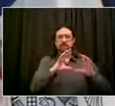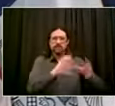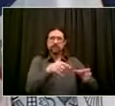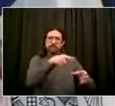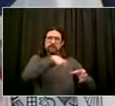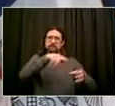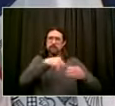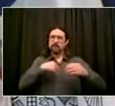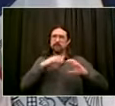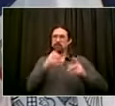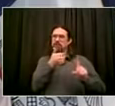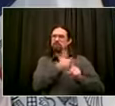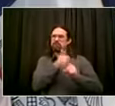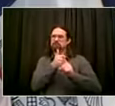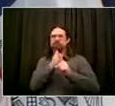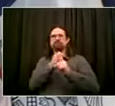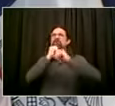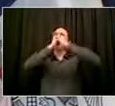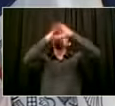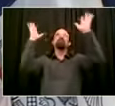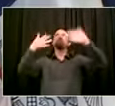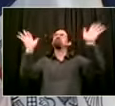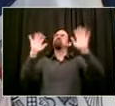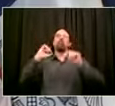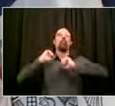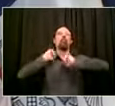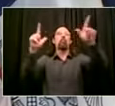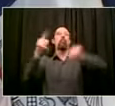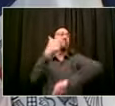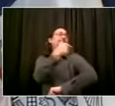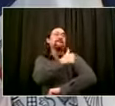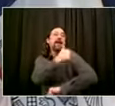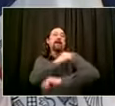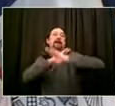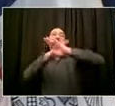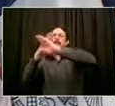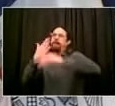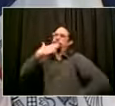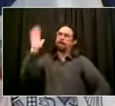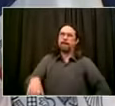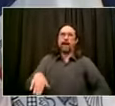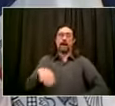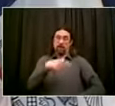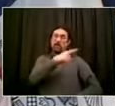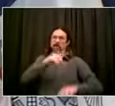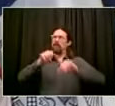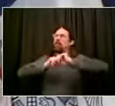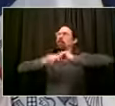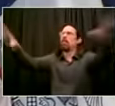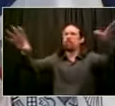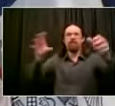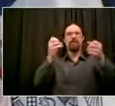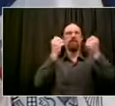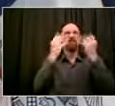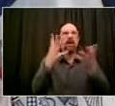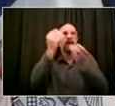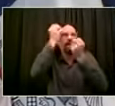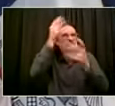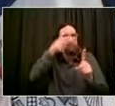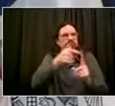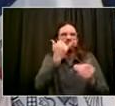they got a negative test, it wasn't going to be counted, and therefore why should they go out and get tested? We have to actually do a better job